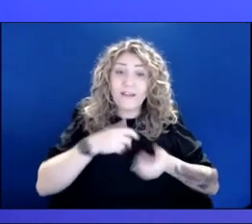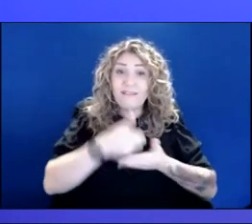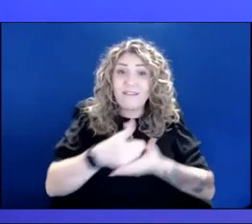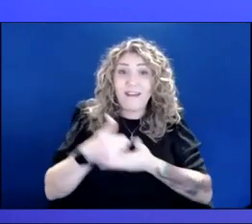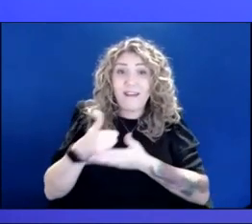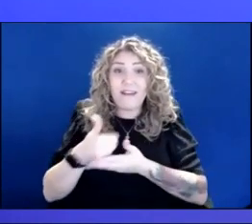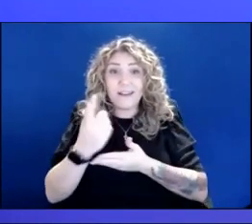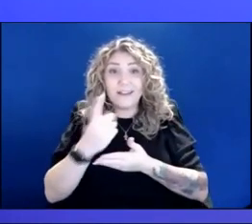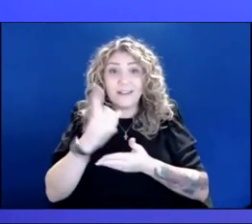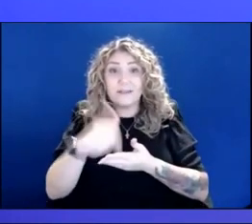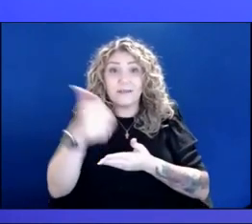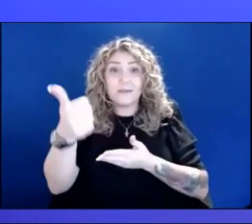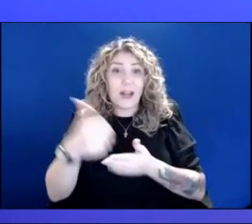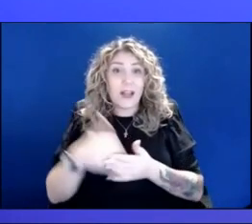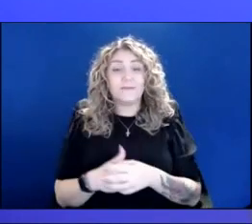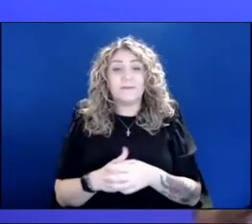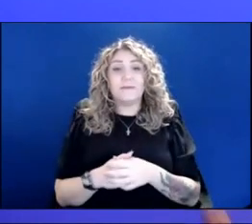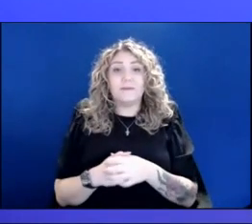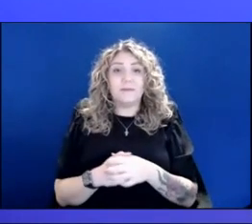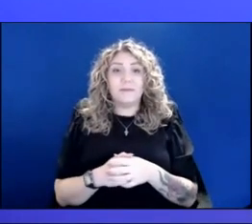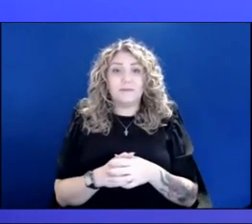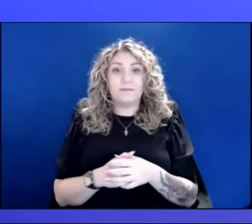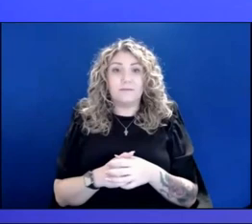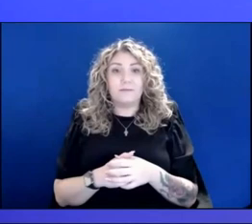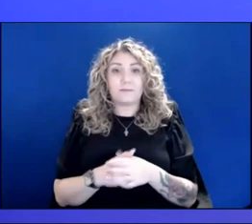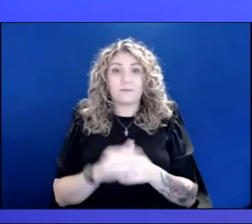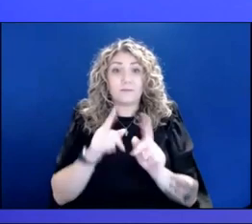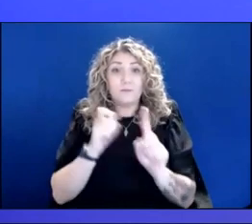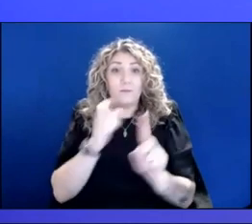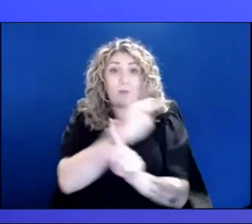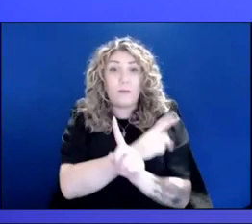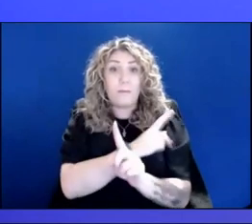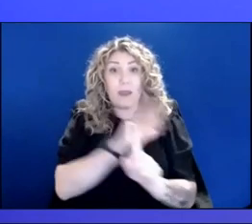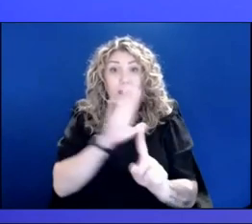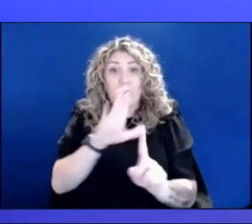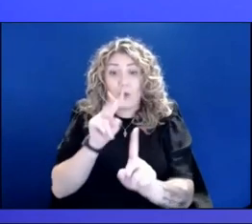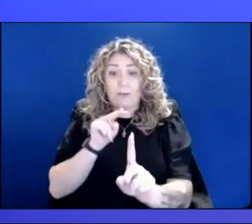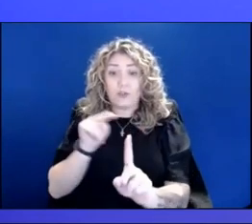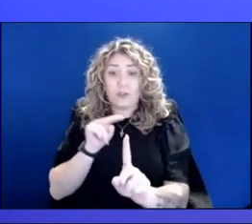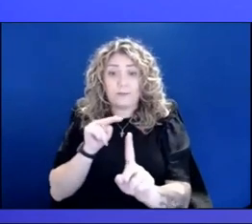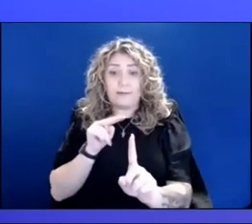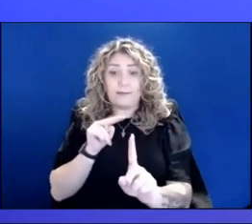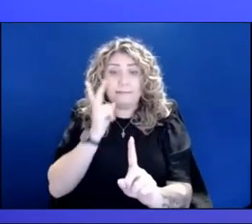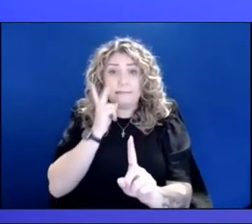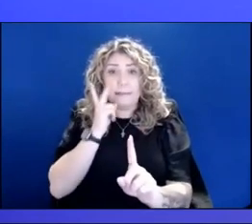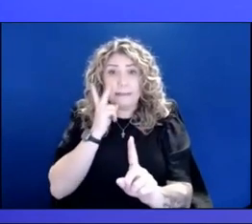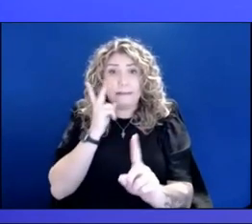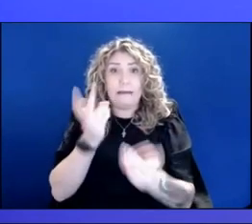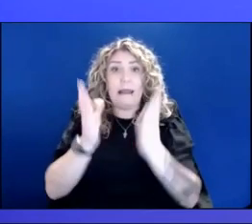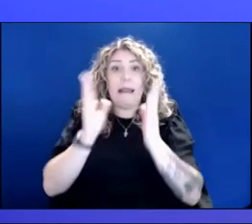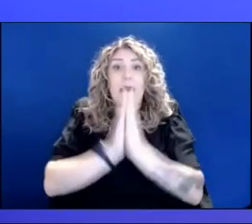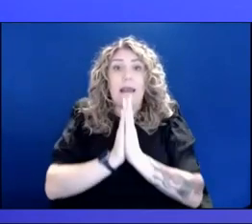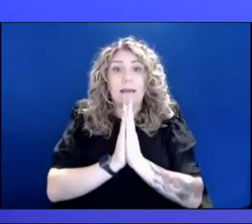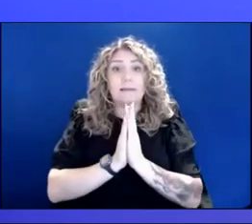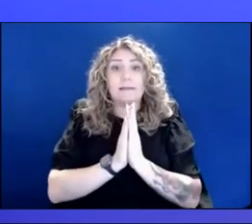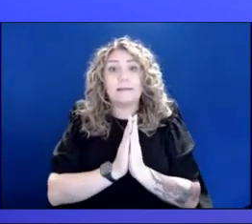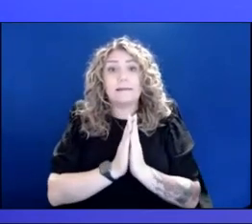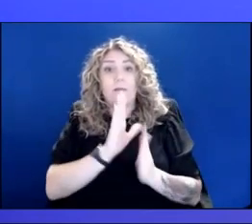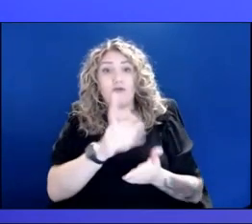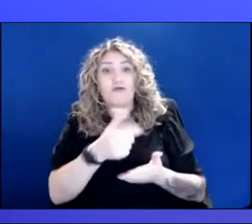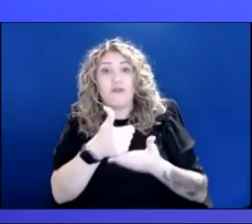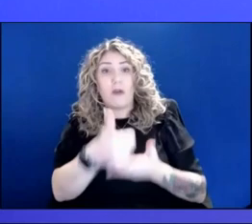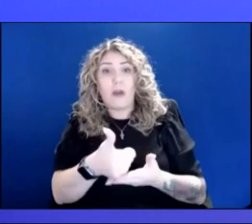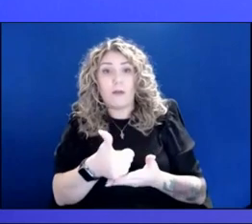out. And then from patients' standpoint, I think they see that, you know, asking for help is one of the hardest things to